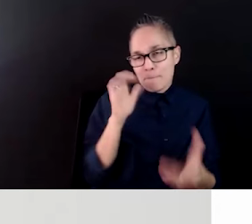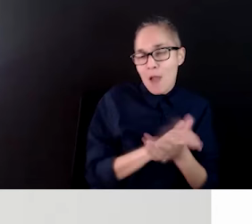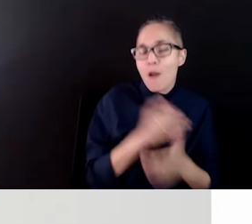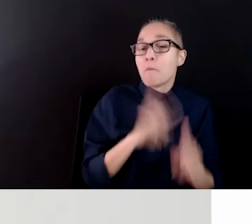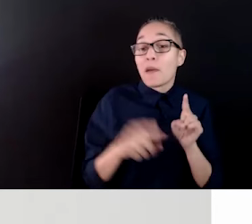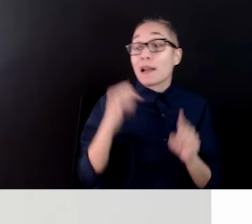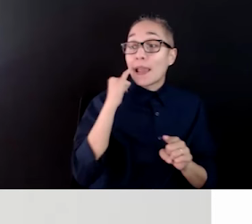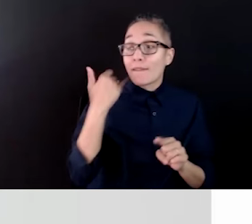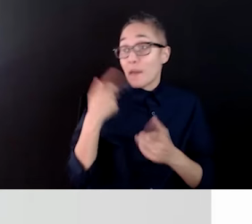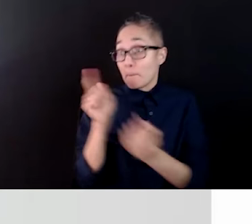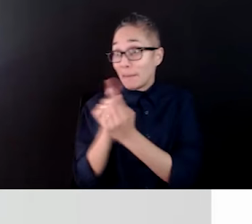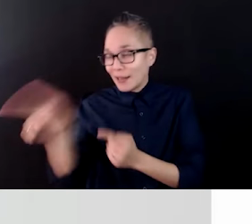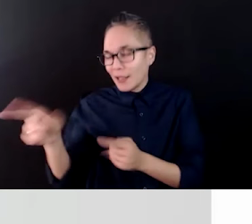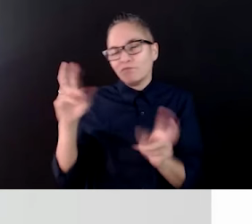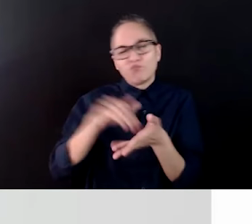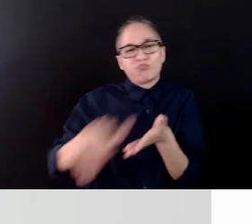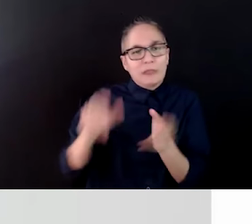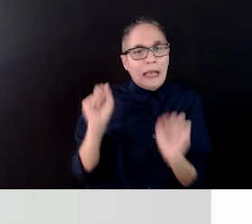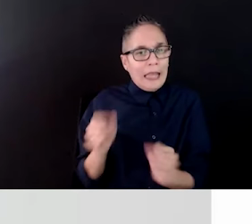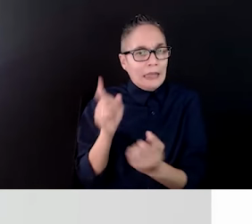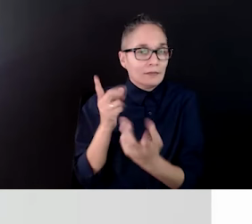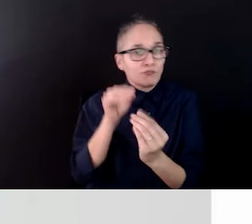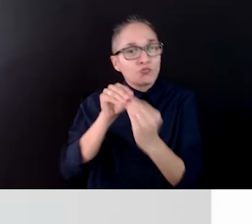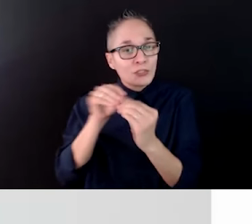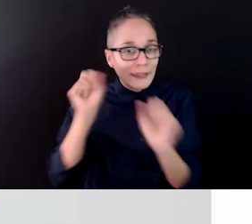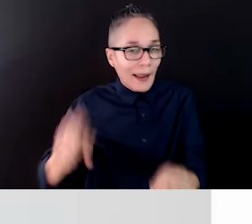top. Also, all right, so go for it.